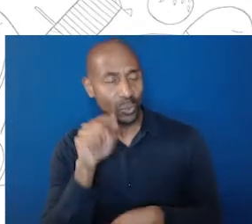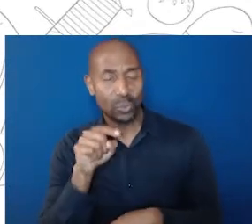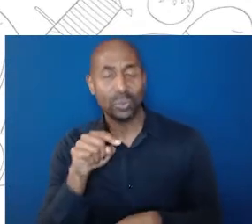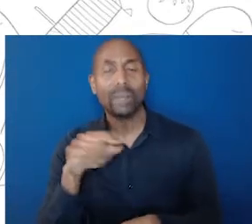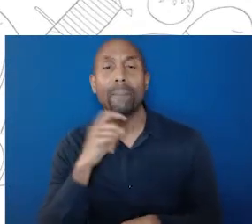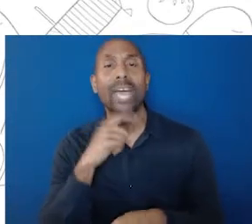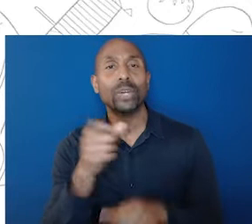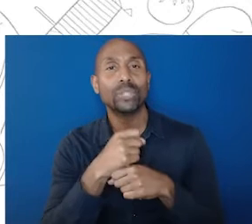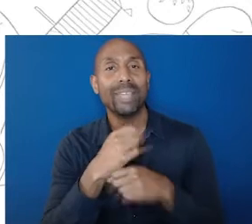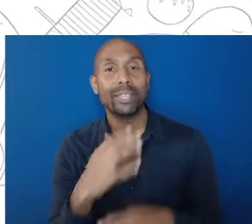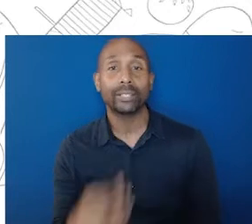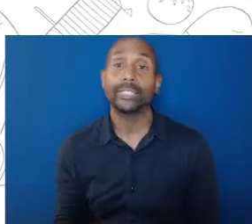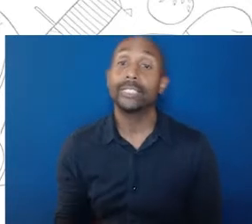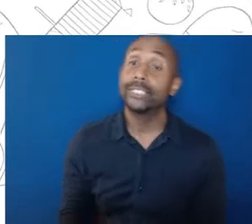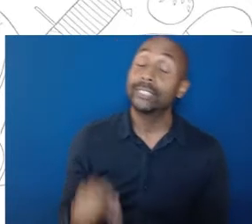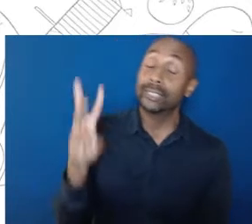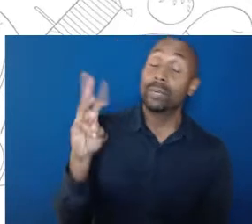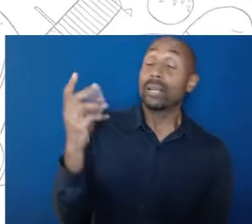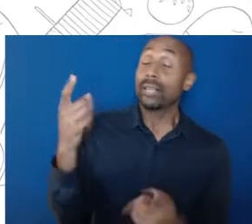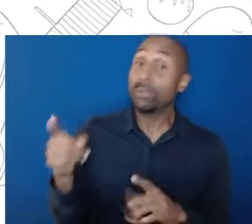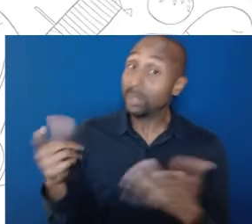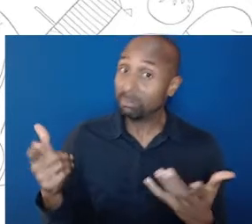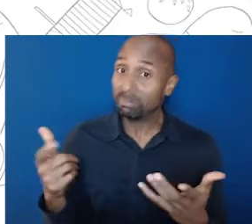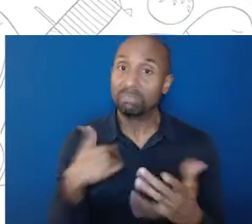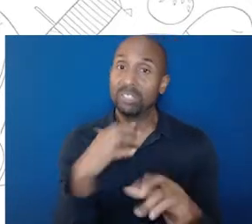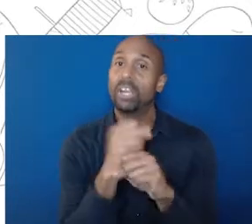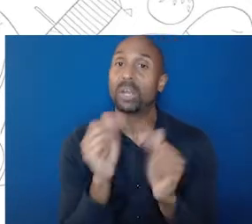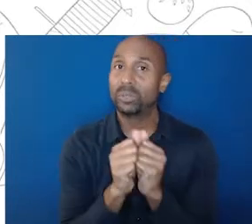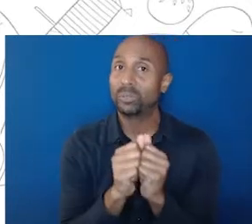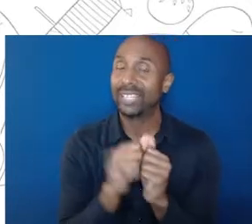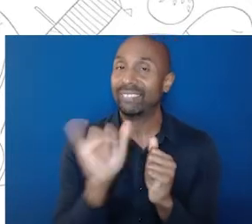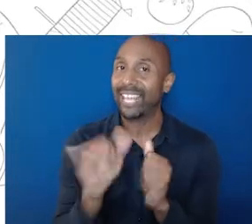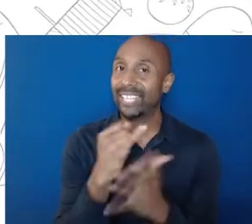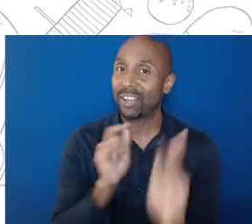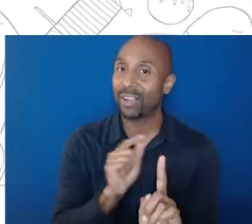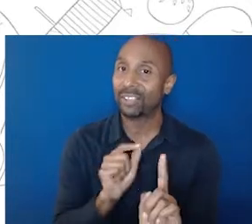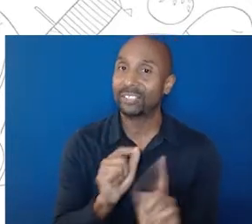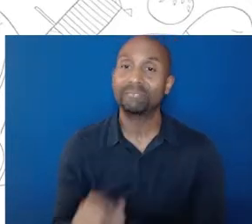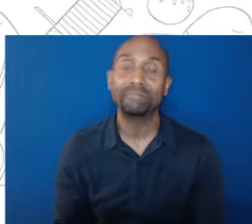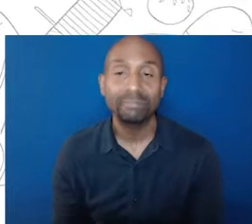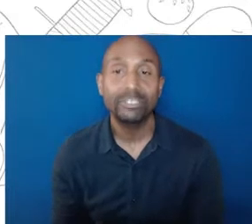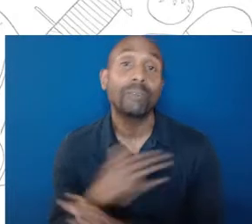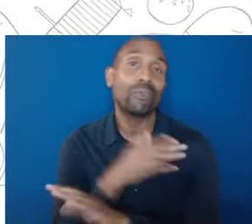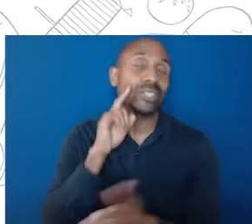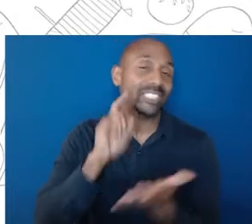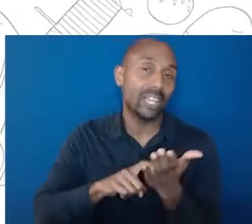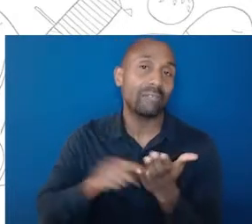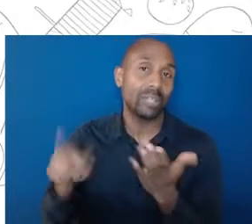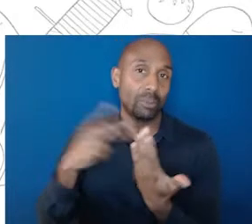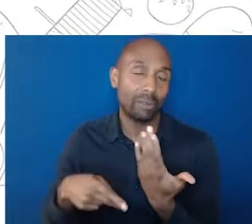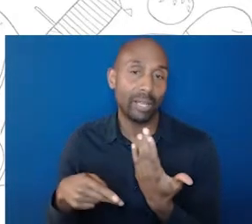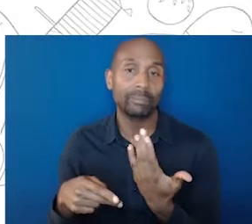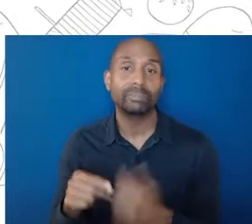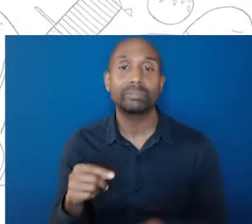to the exact effect that I think Karen wanted, I did not really even imagine a program that would be able to train me in the way I was wanting,